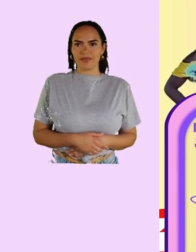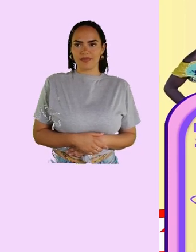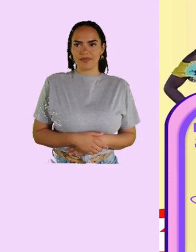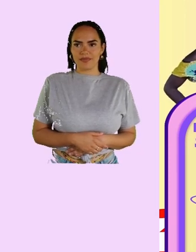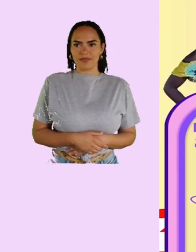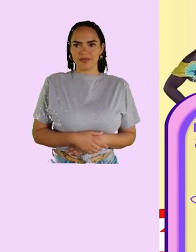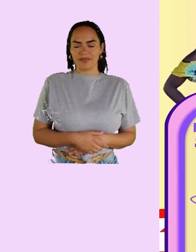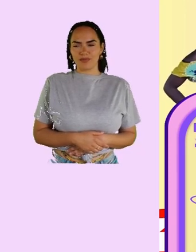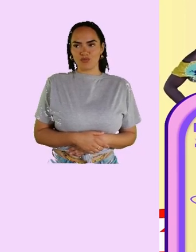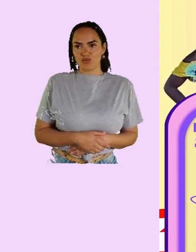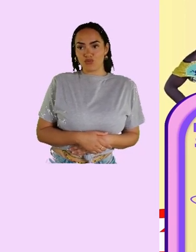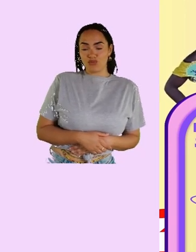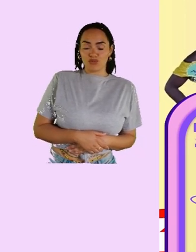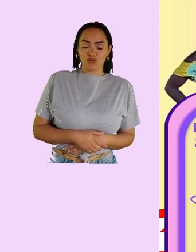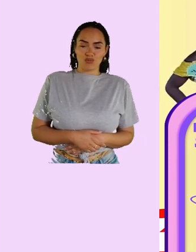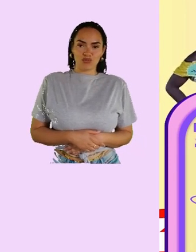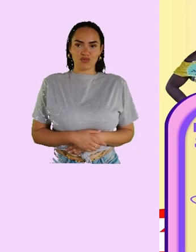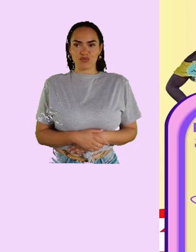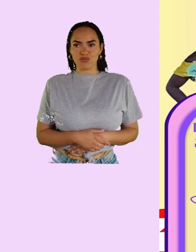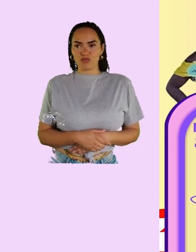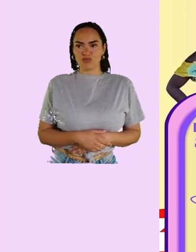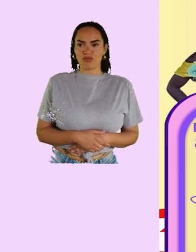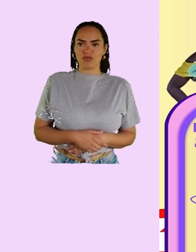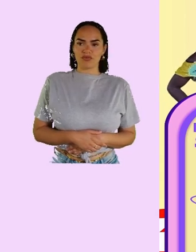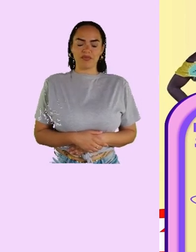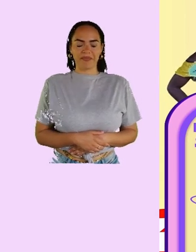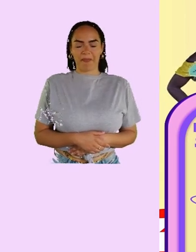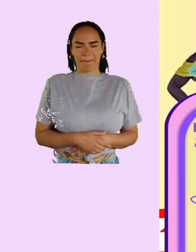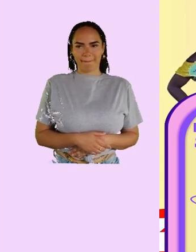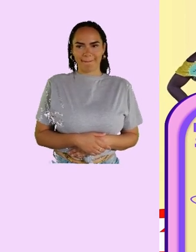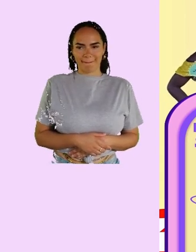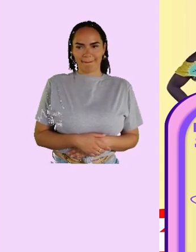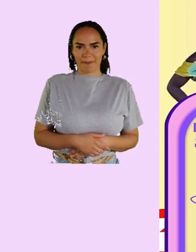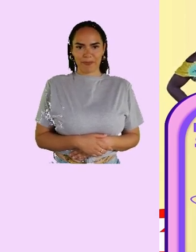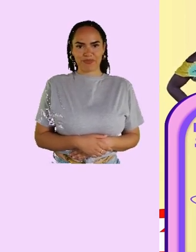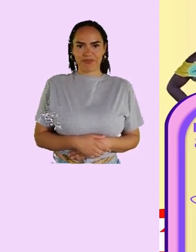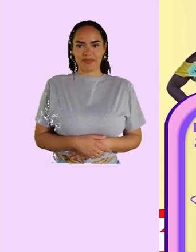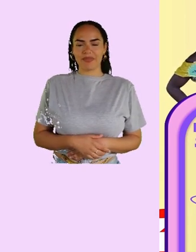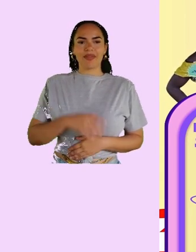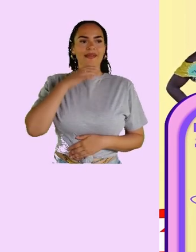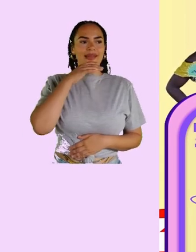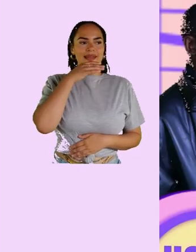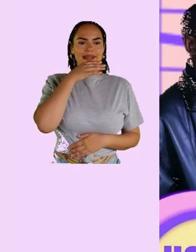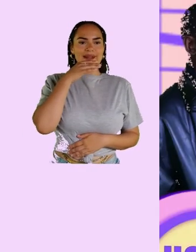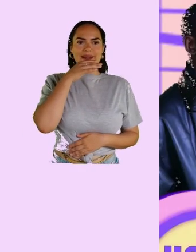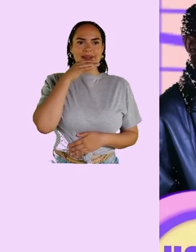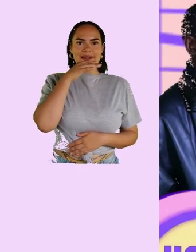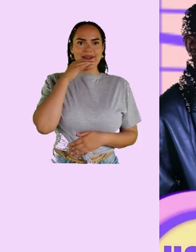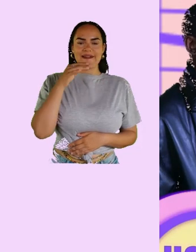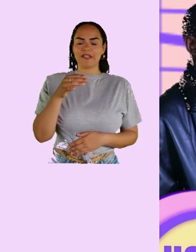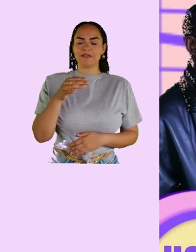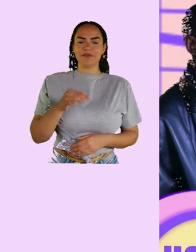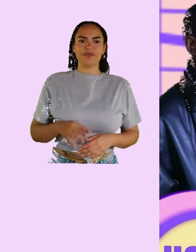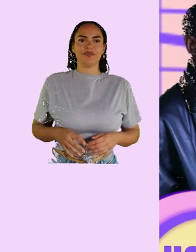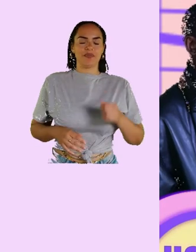hair and glasses. I am wearing a well-tailored two-piece suit, which is formal, stylish, and slim fit.